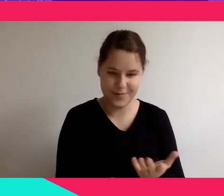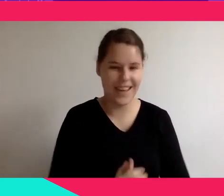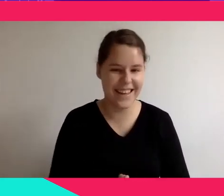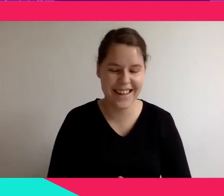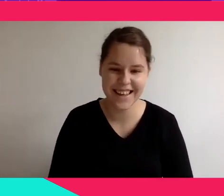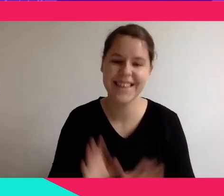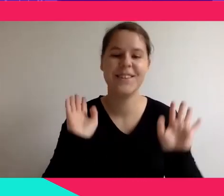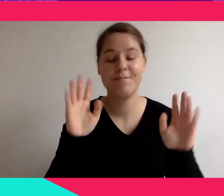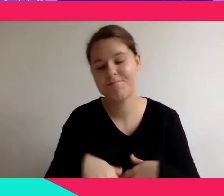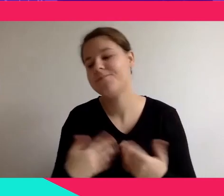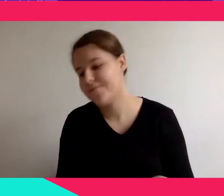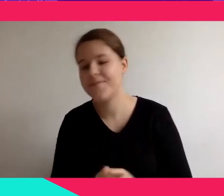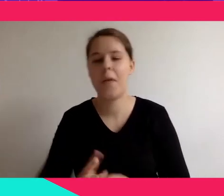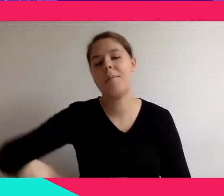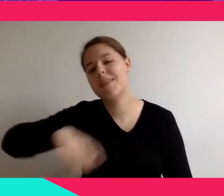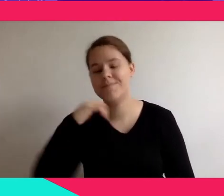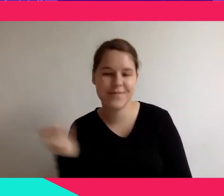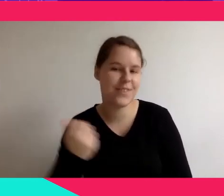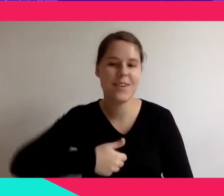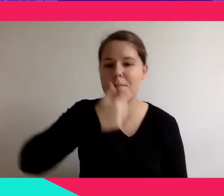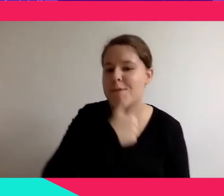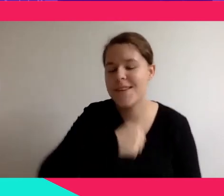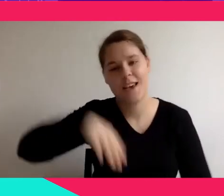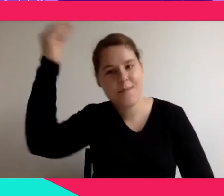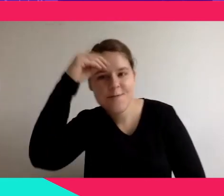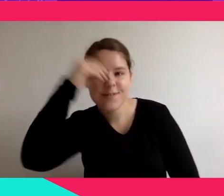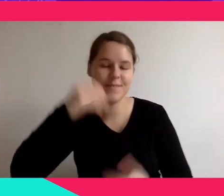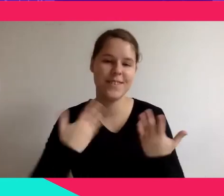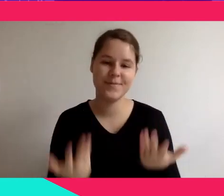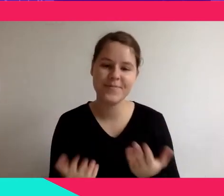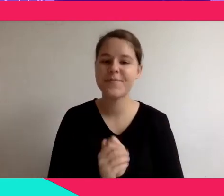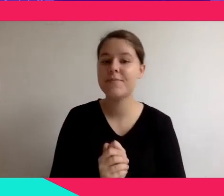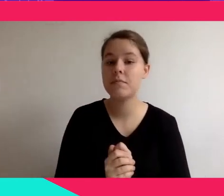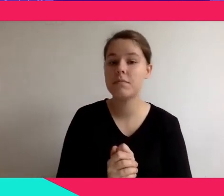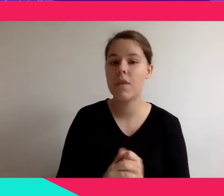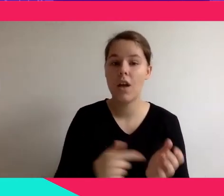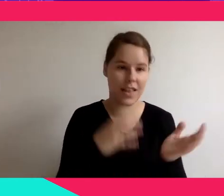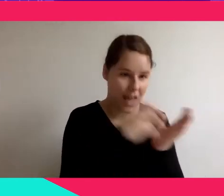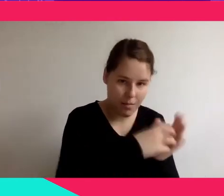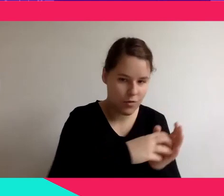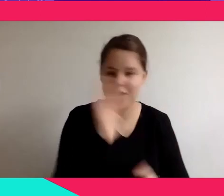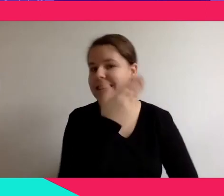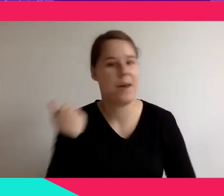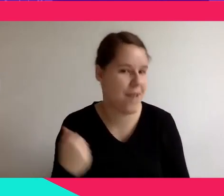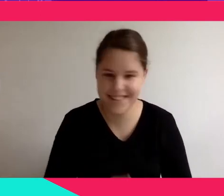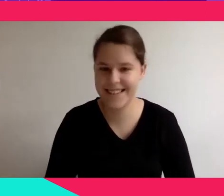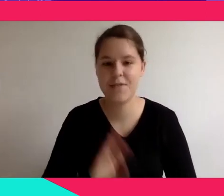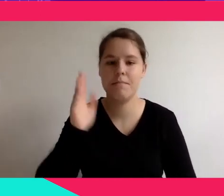and this app is no longer in use, and we've moved on to other types